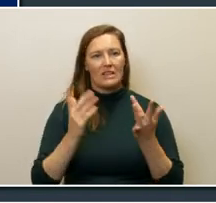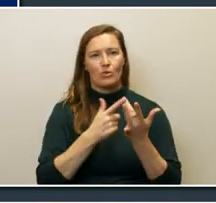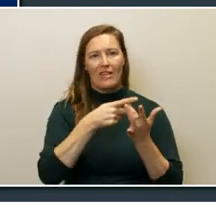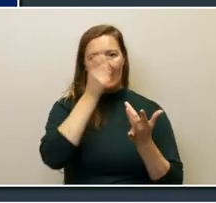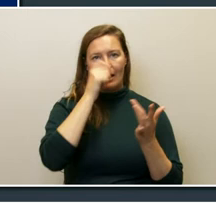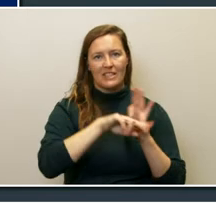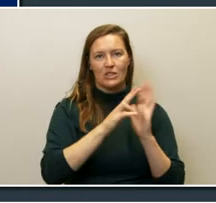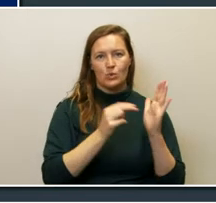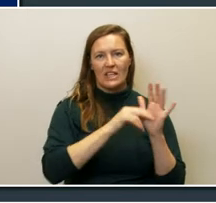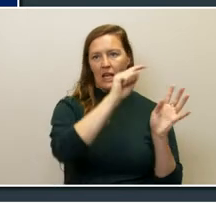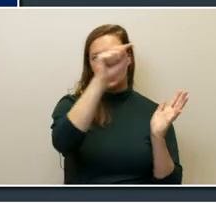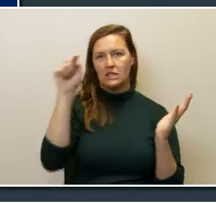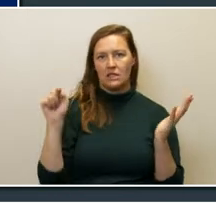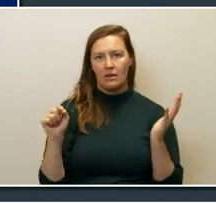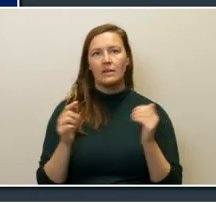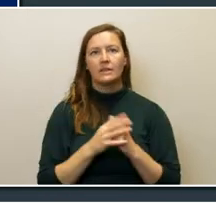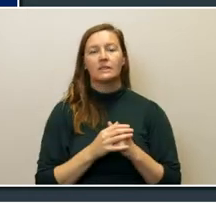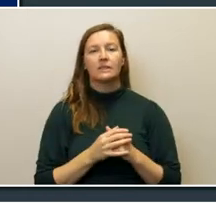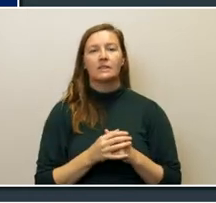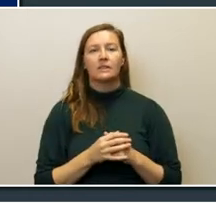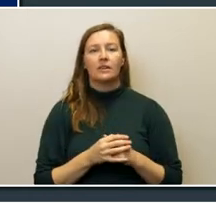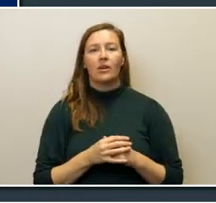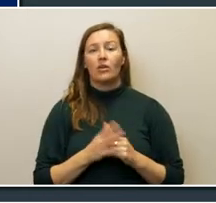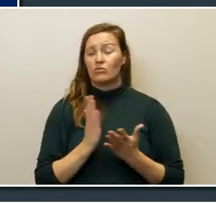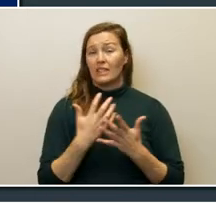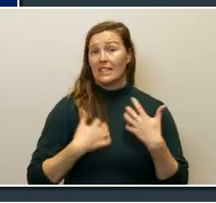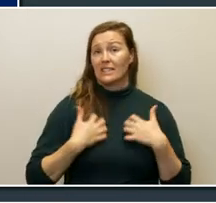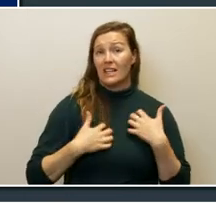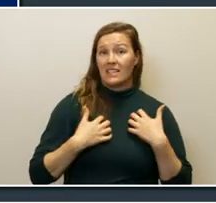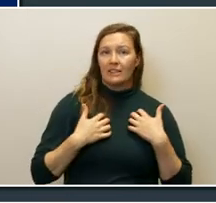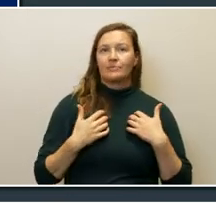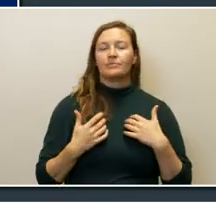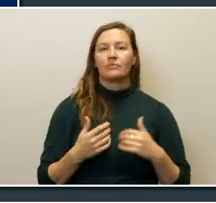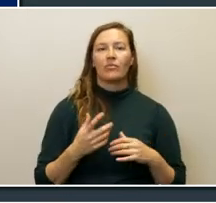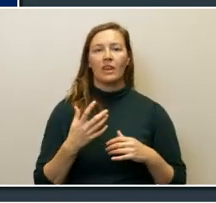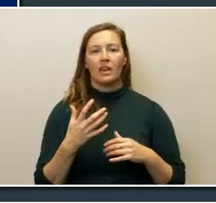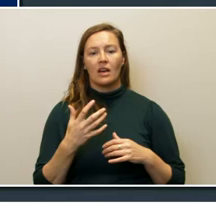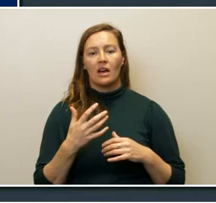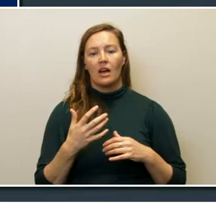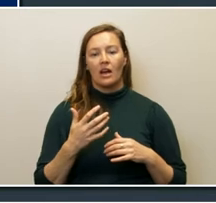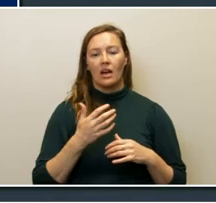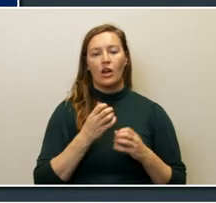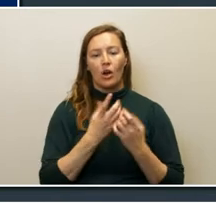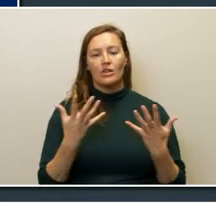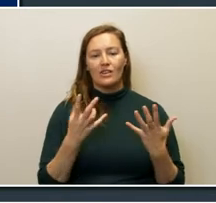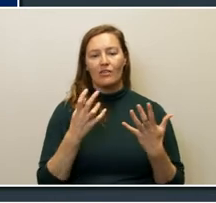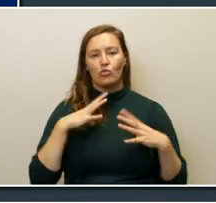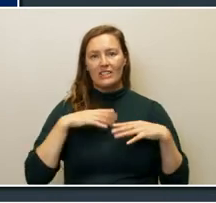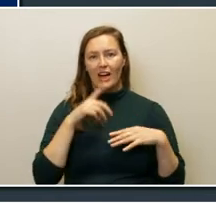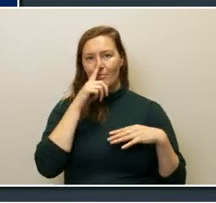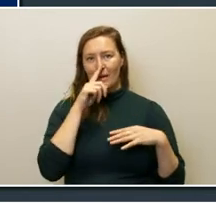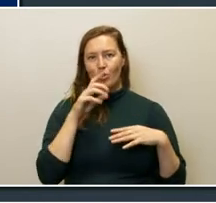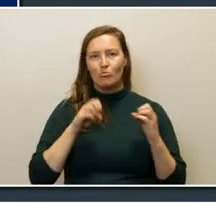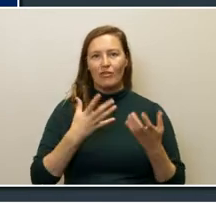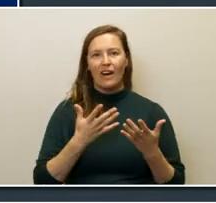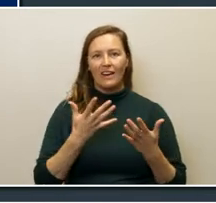and it's all really pretty exciting. We have an enthusiastic crew of retired folk who provide